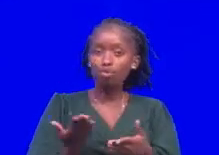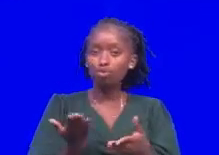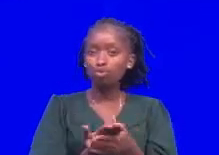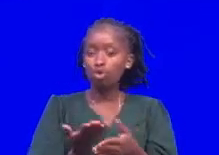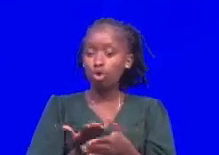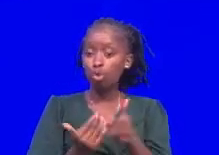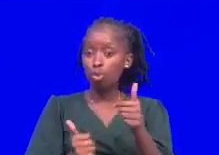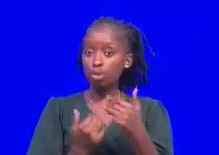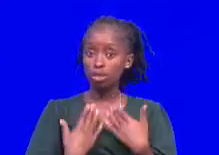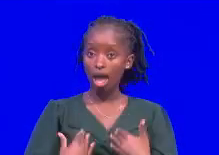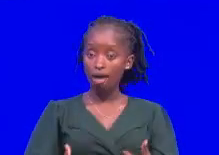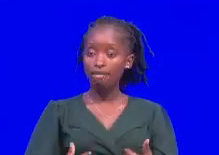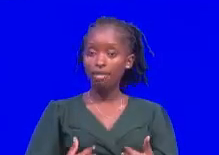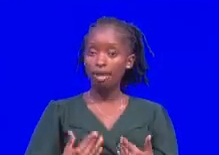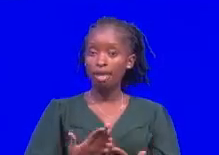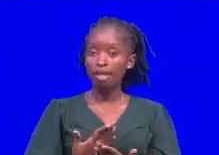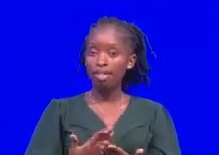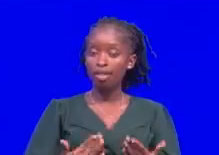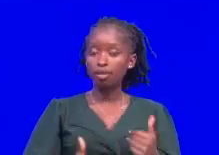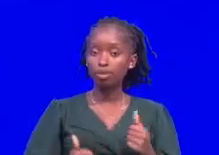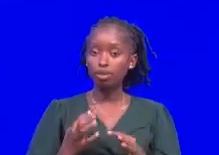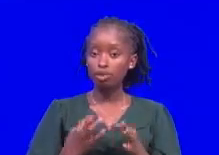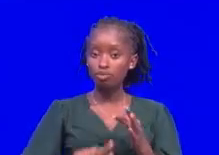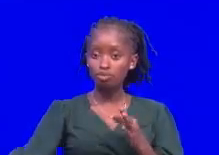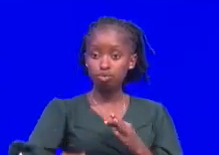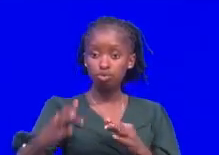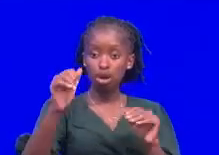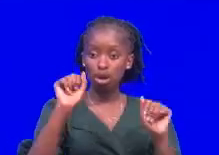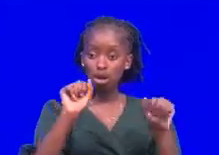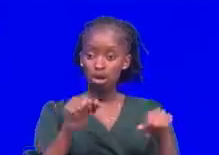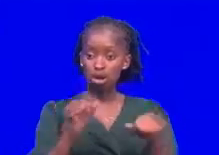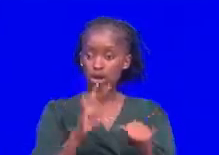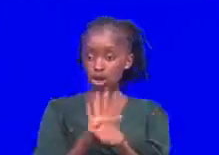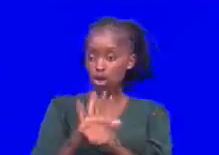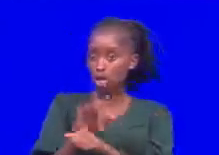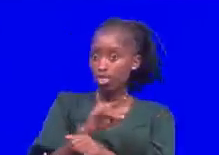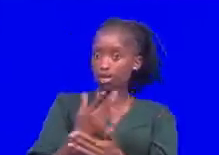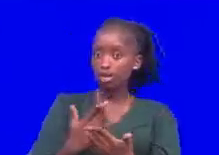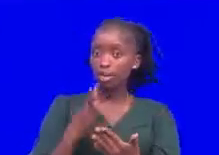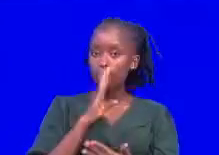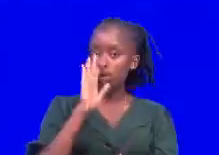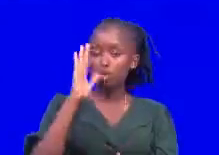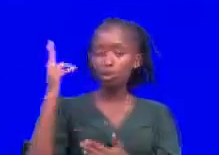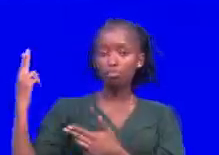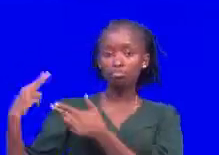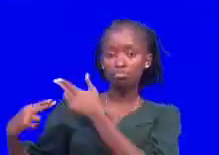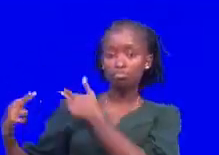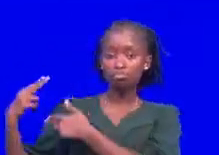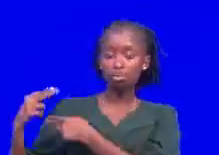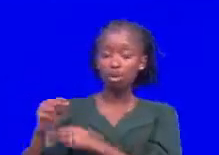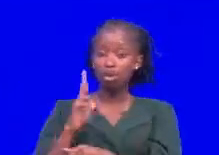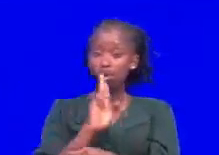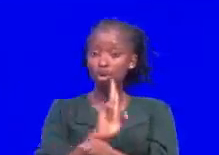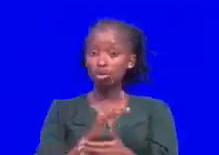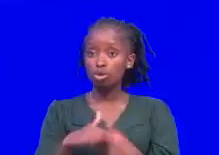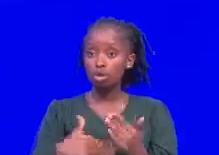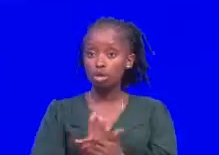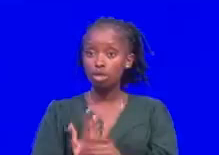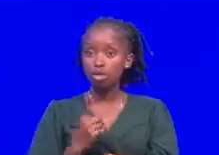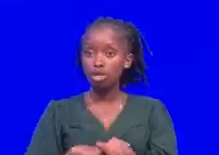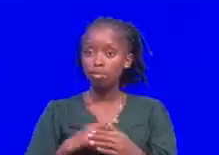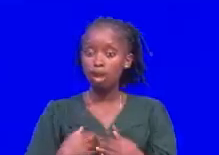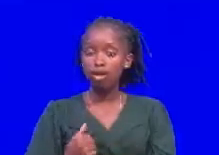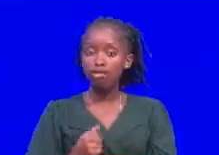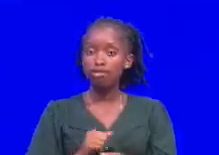way forward through automation, most of these things will be history. The use of fake certificates during application of jobs and